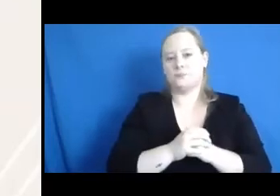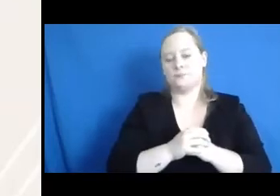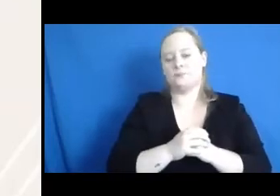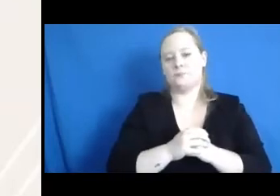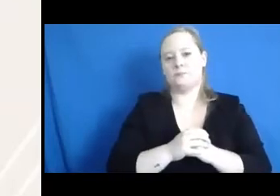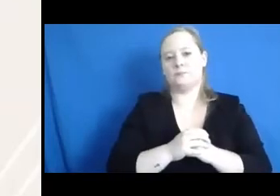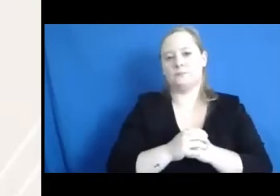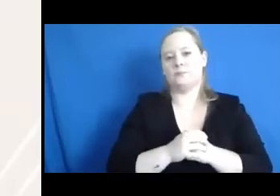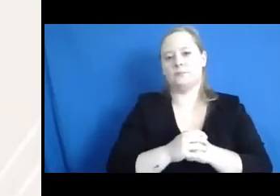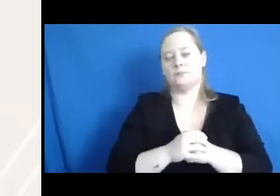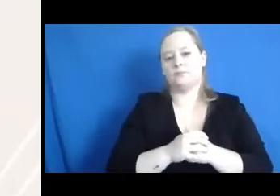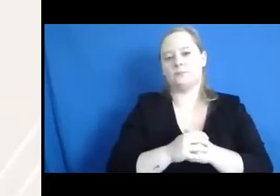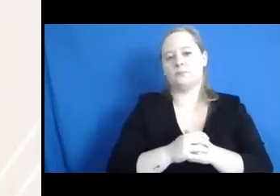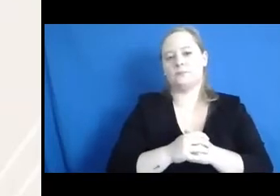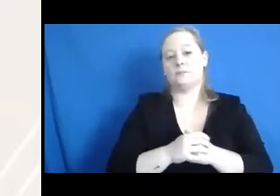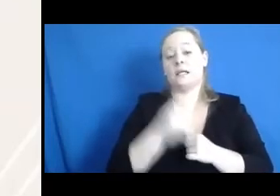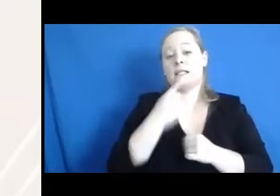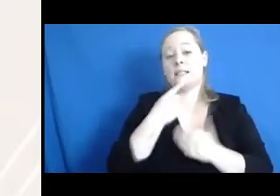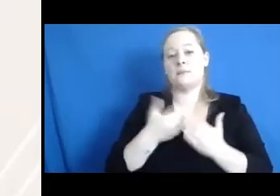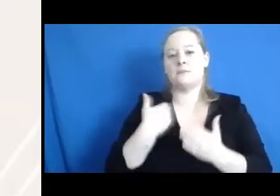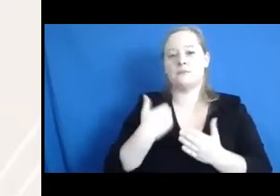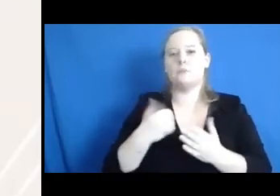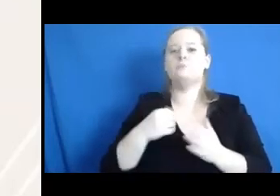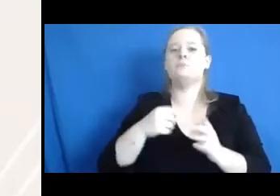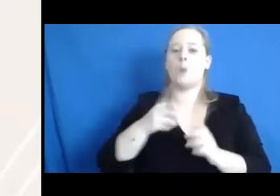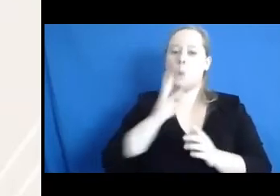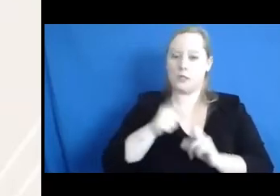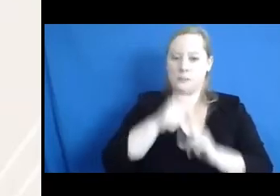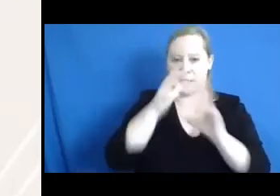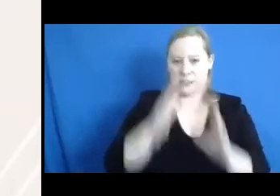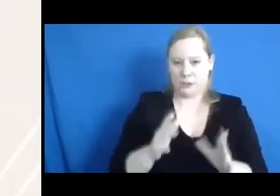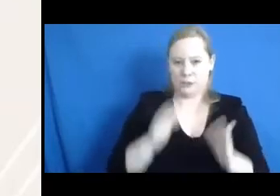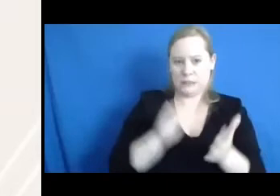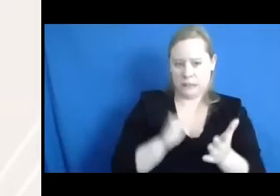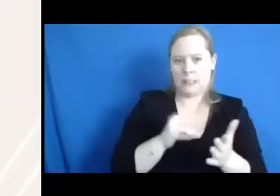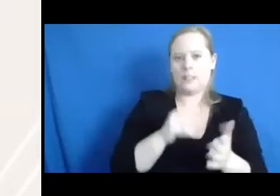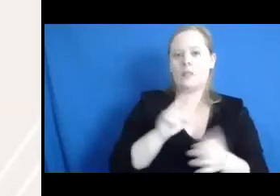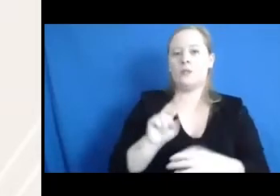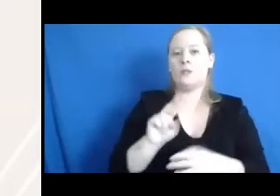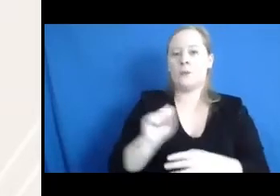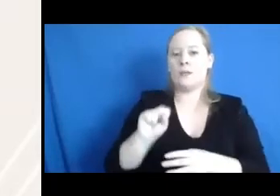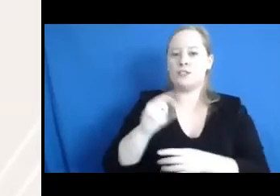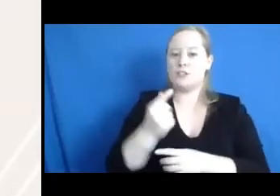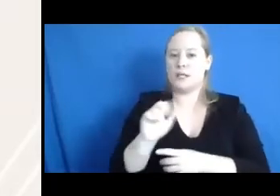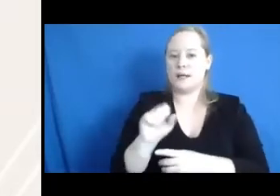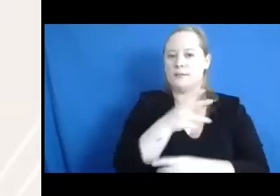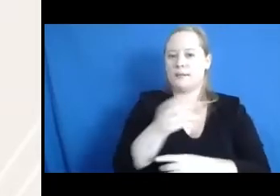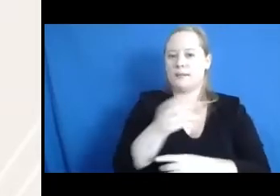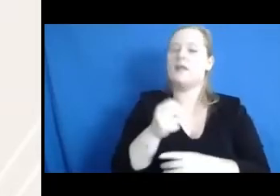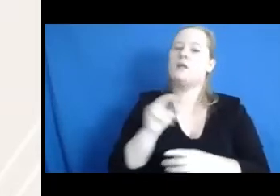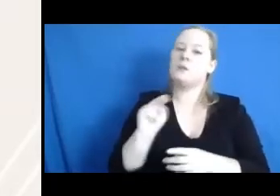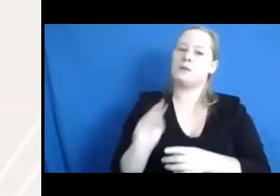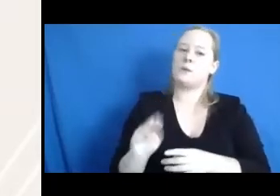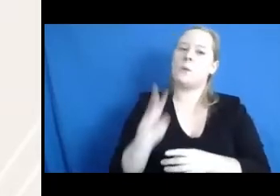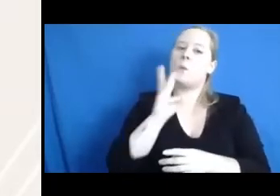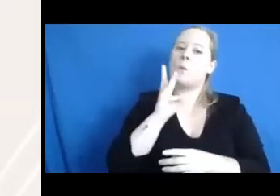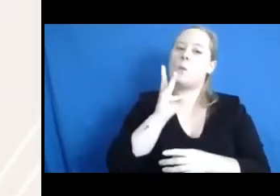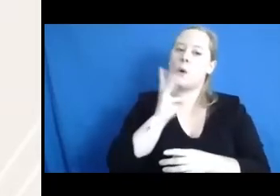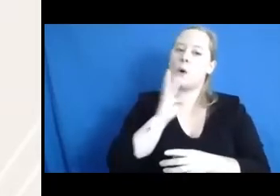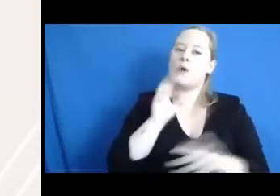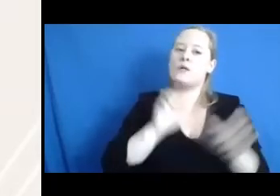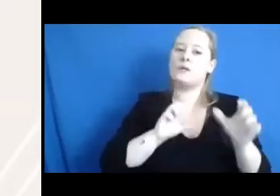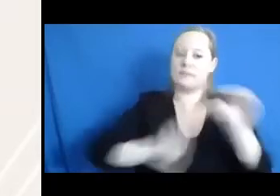so, like I said, Erin is a hydrologist at the USGS and the New Mexico Water Science Center with myself and Jeb and